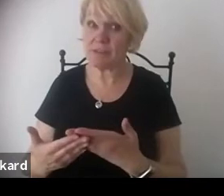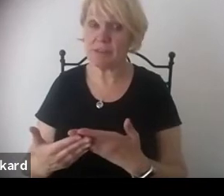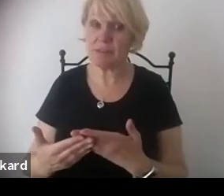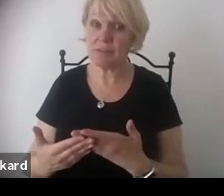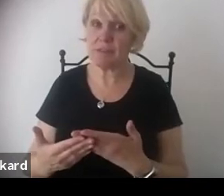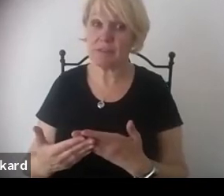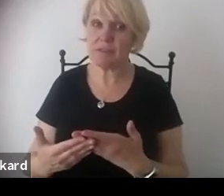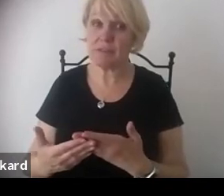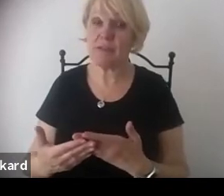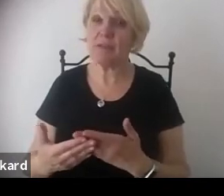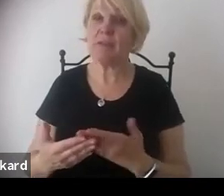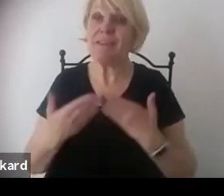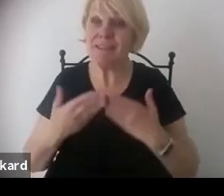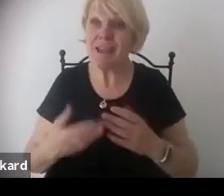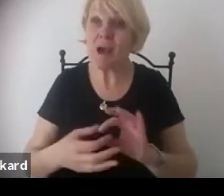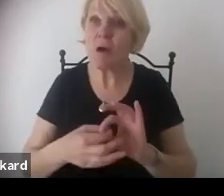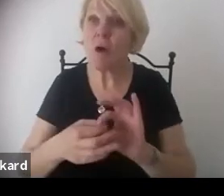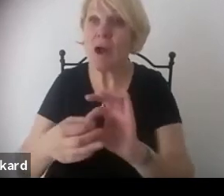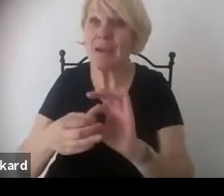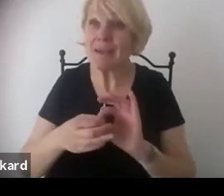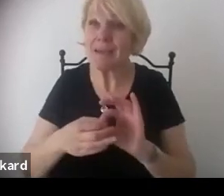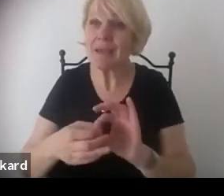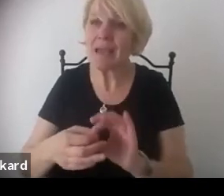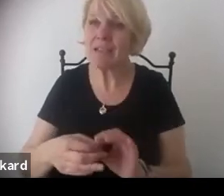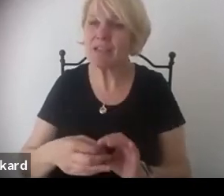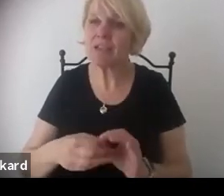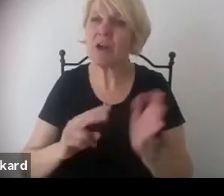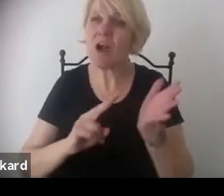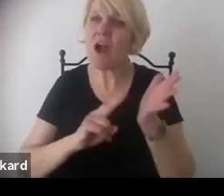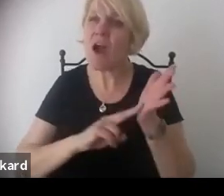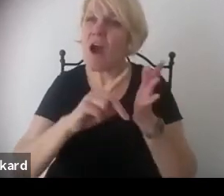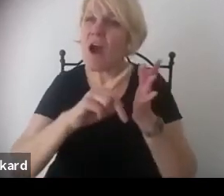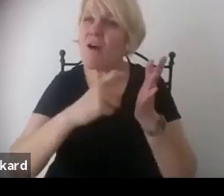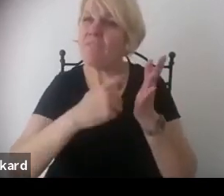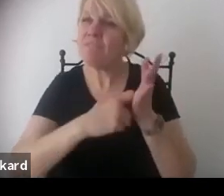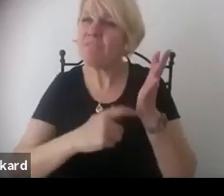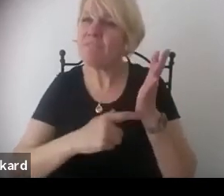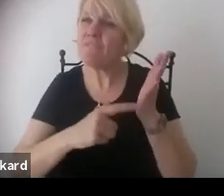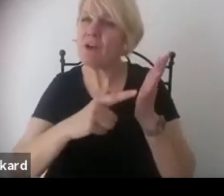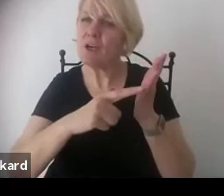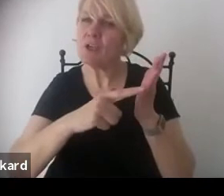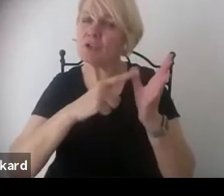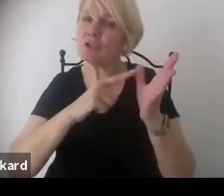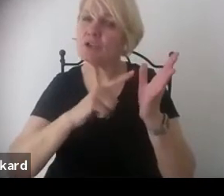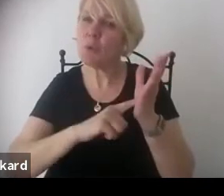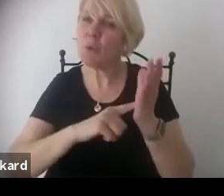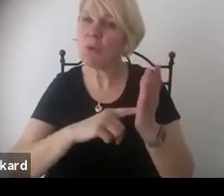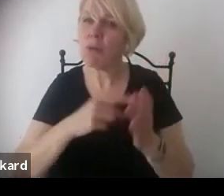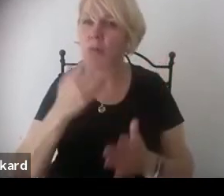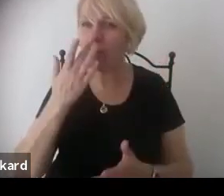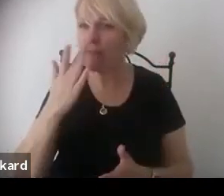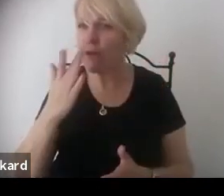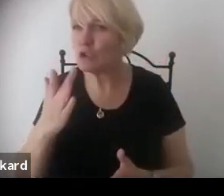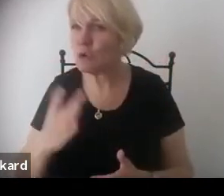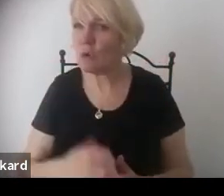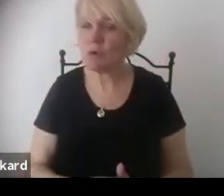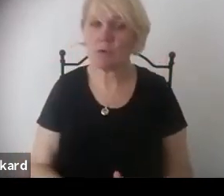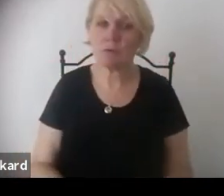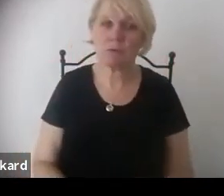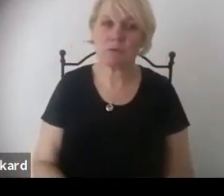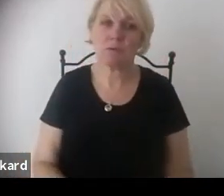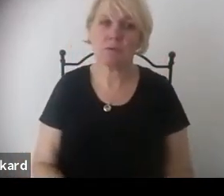our staff virtually on things like Zoom, and we have a package called Attend Anywhere, which